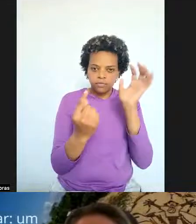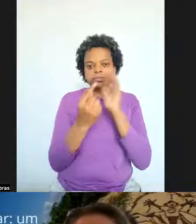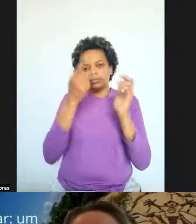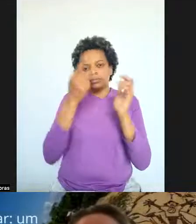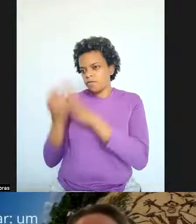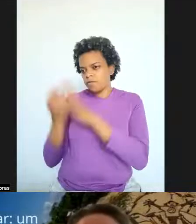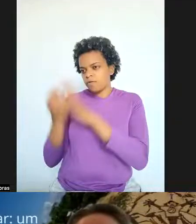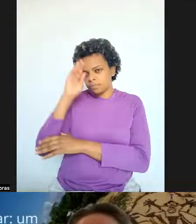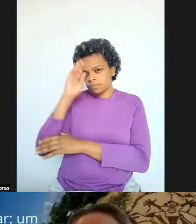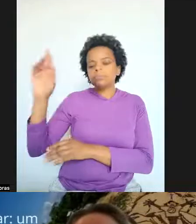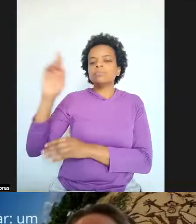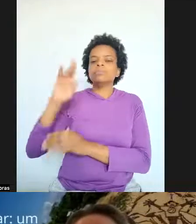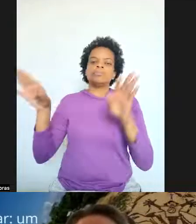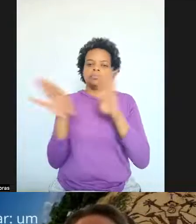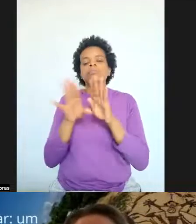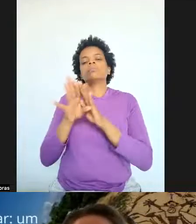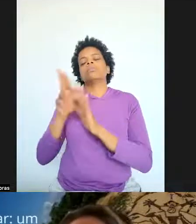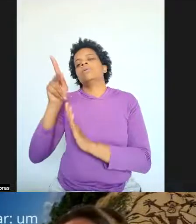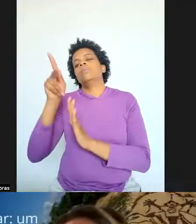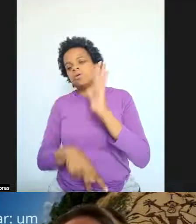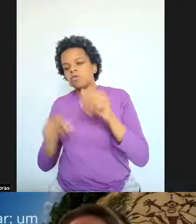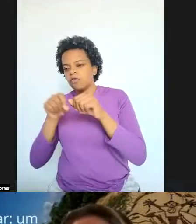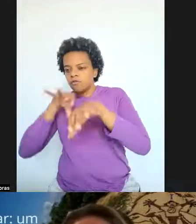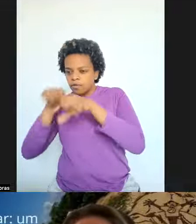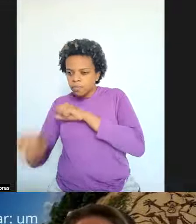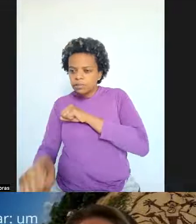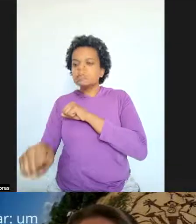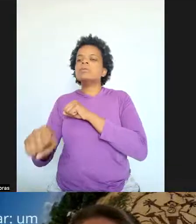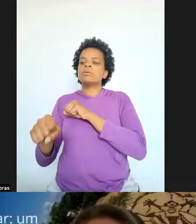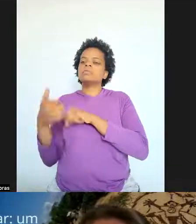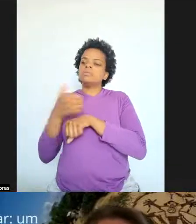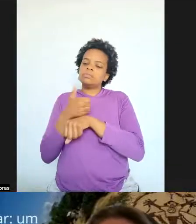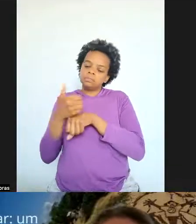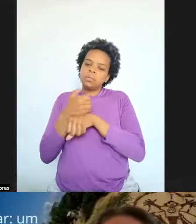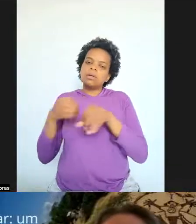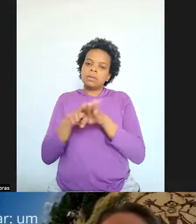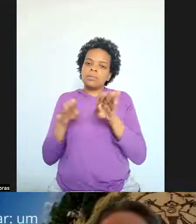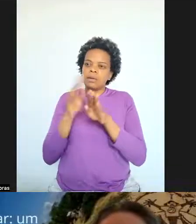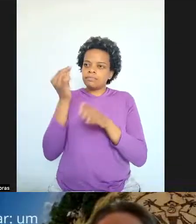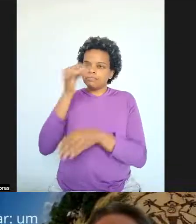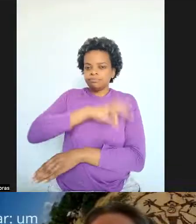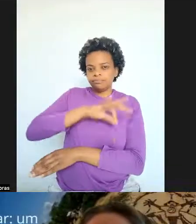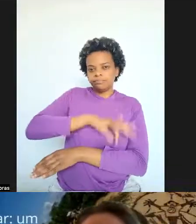impacted by the leadership development and professional training actions that we have.